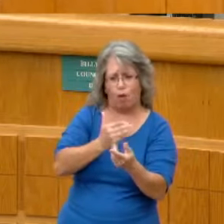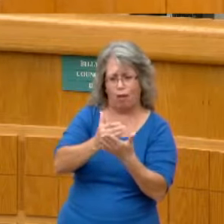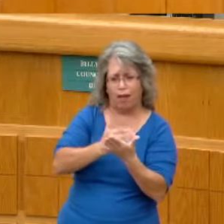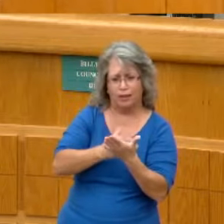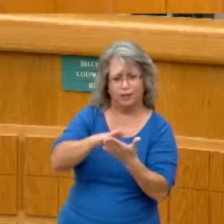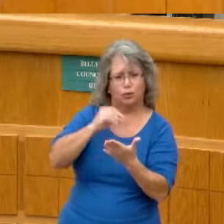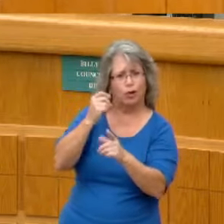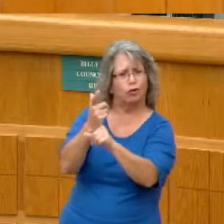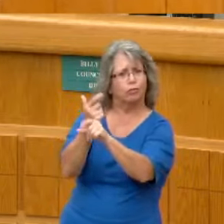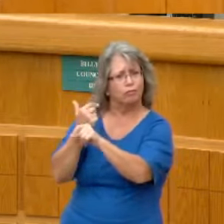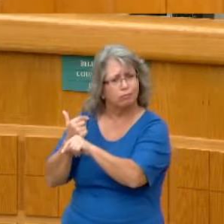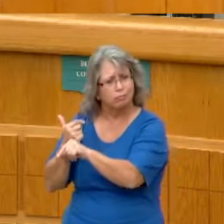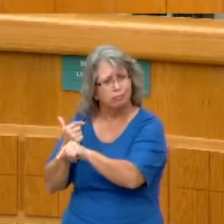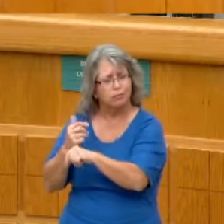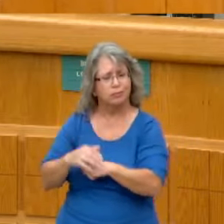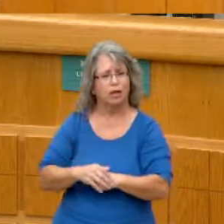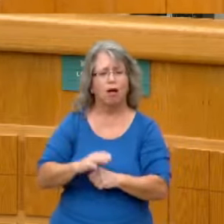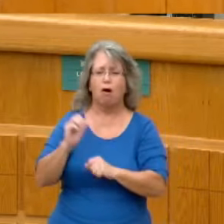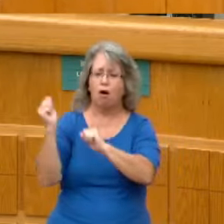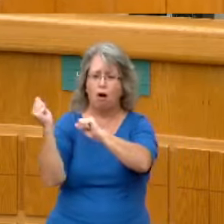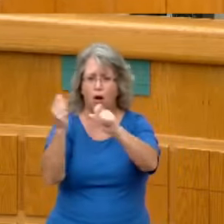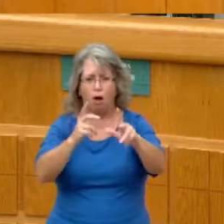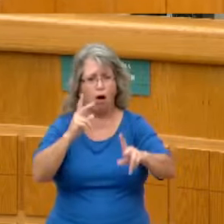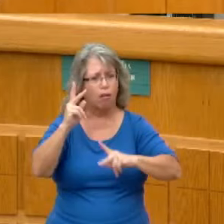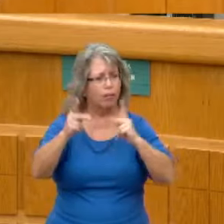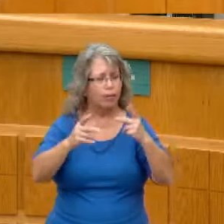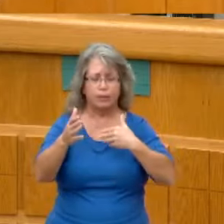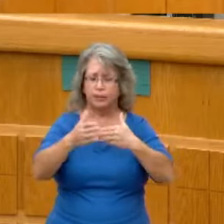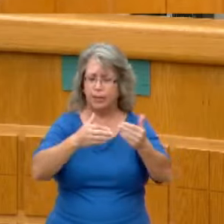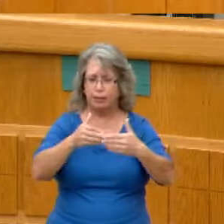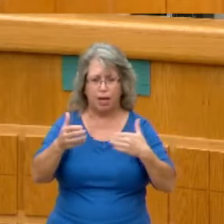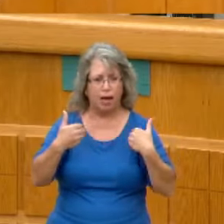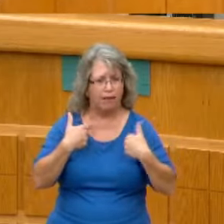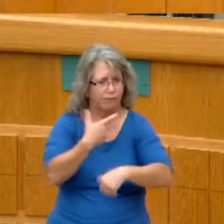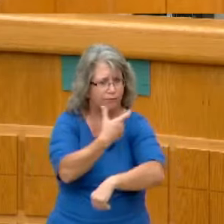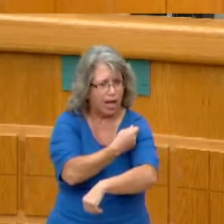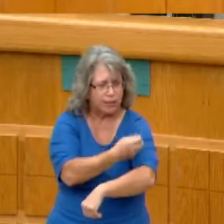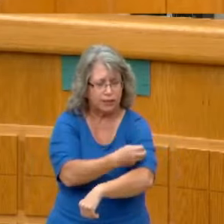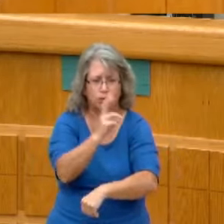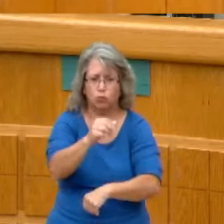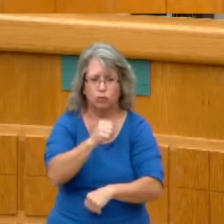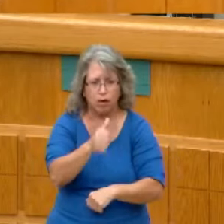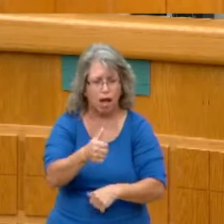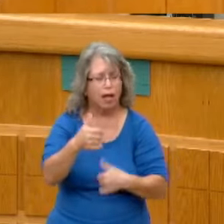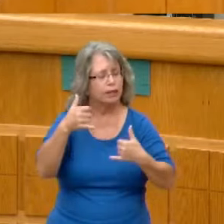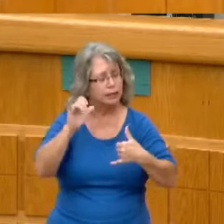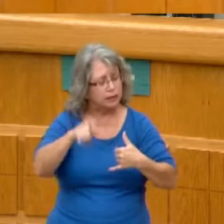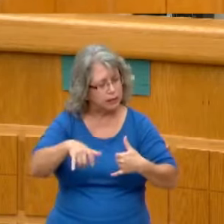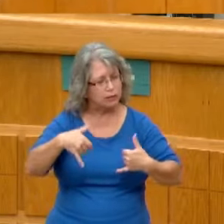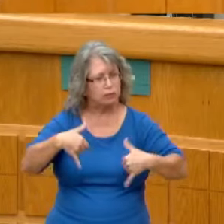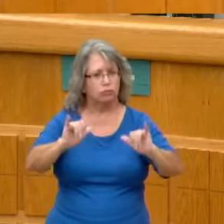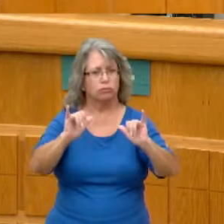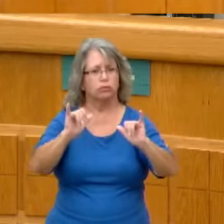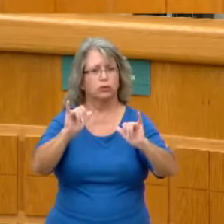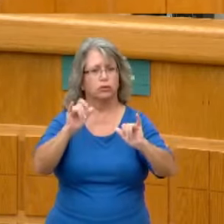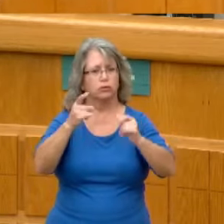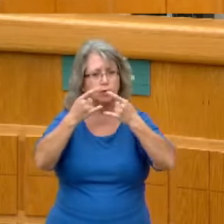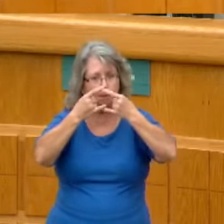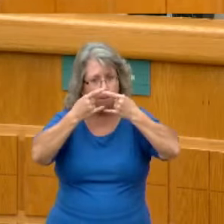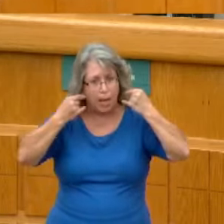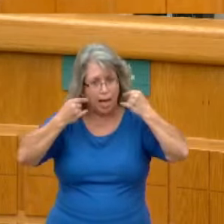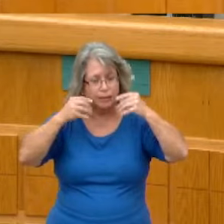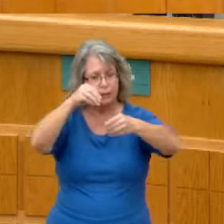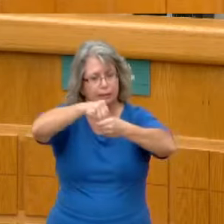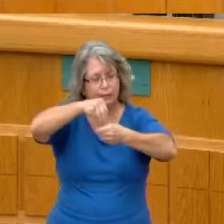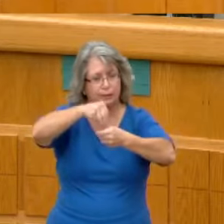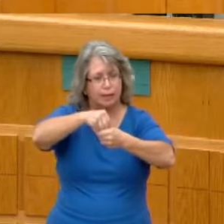not, should continue wearing masks indoors, especially in areas where coronavirus infections and transmission rates are